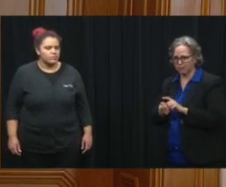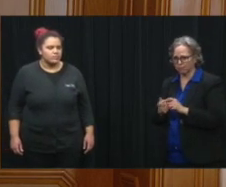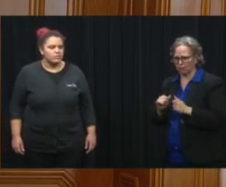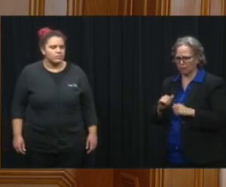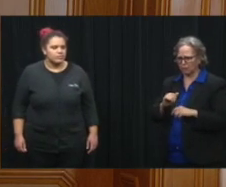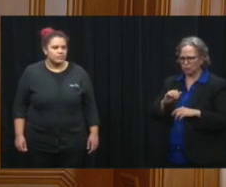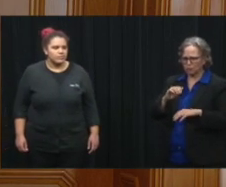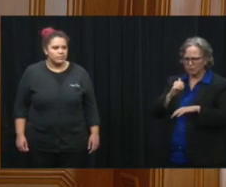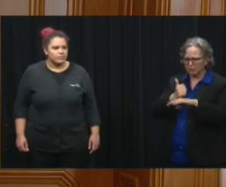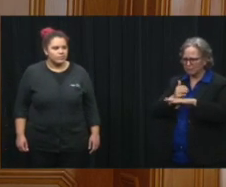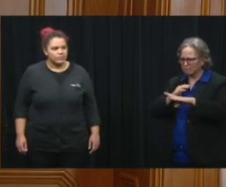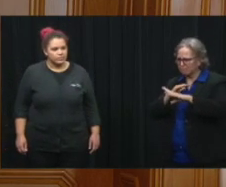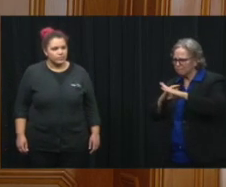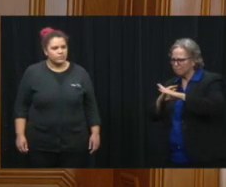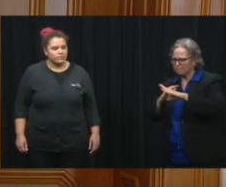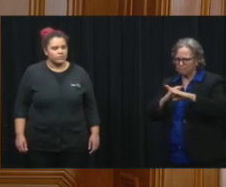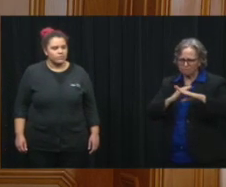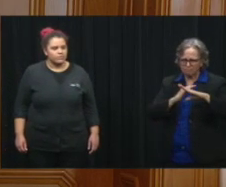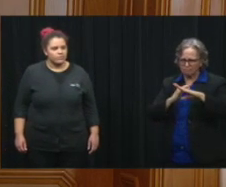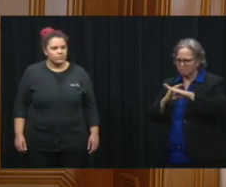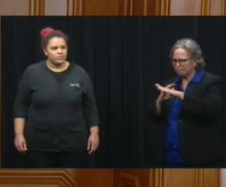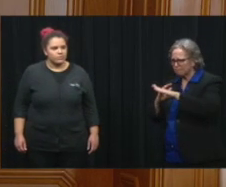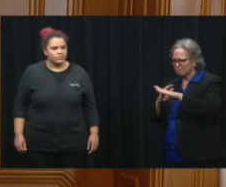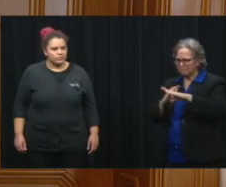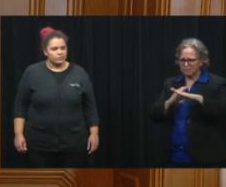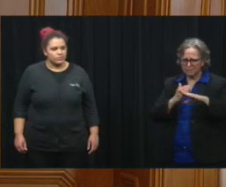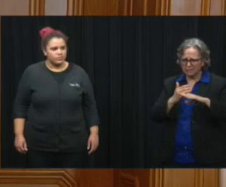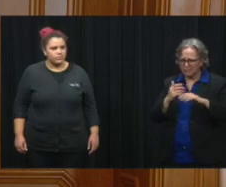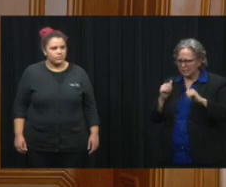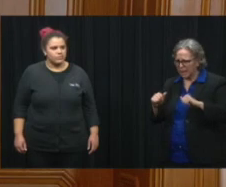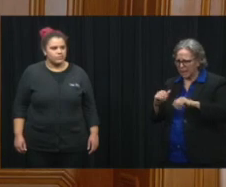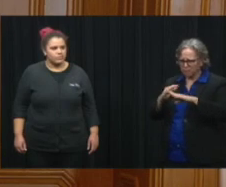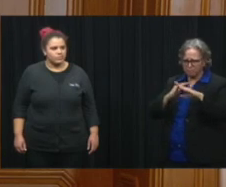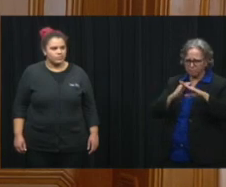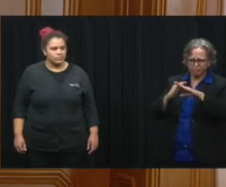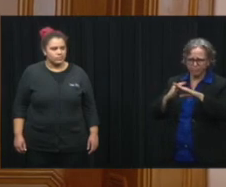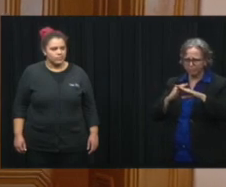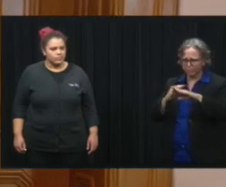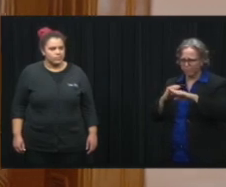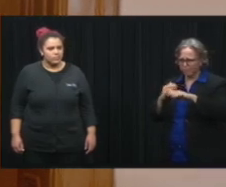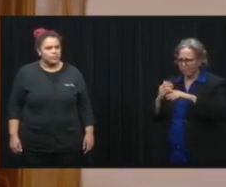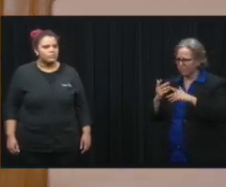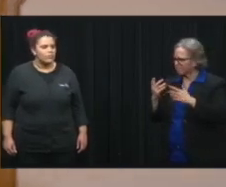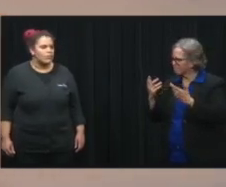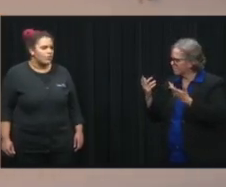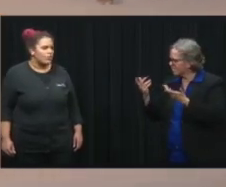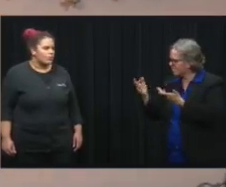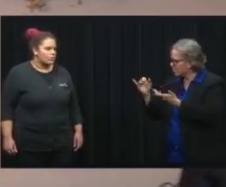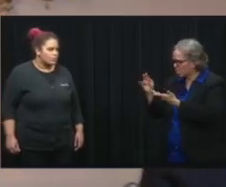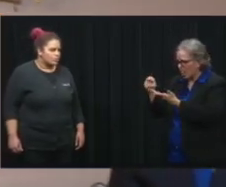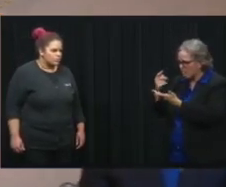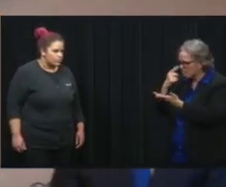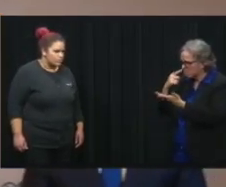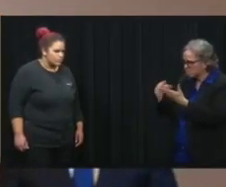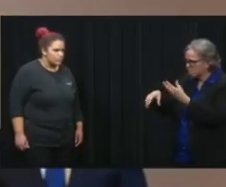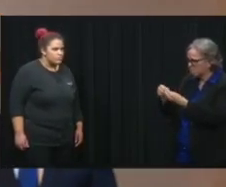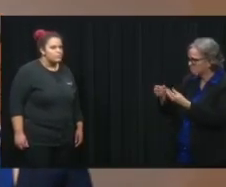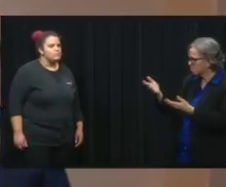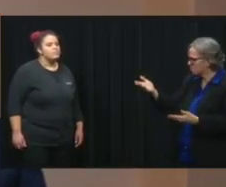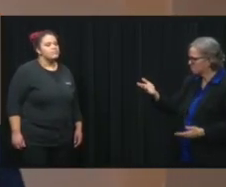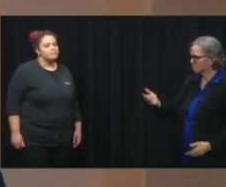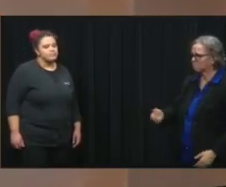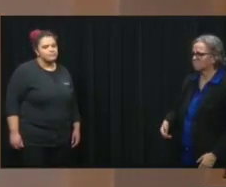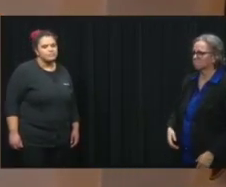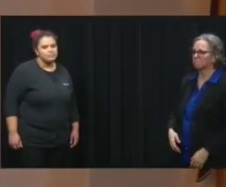make sure that they do everything they can to stop that from happening. John, you got anything? Yeah, the only thing I could add to that, look, cybercrime is always